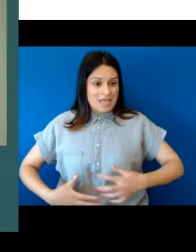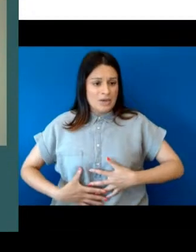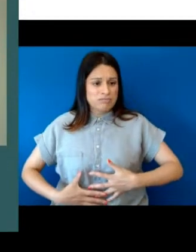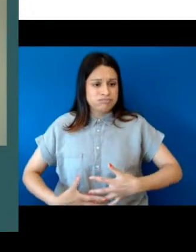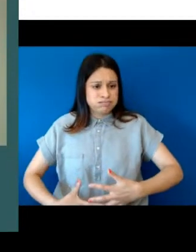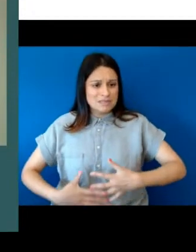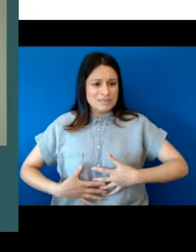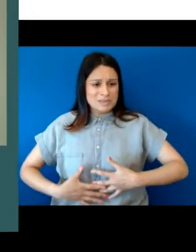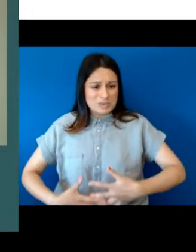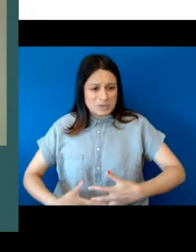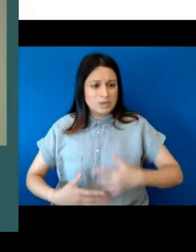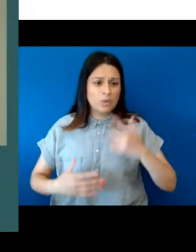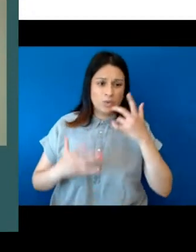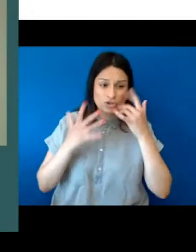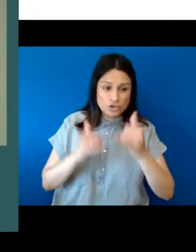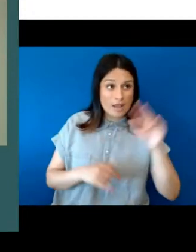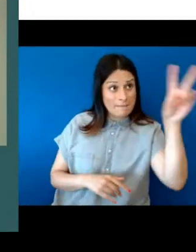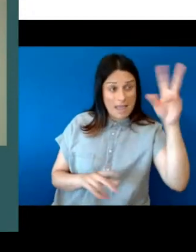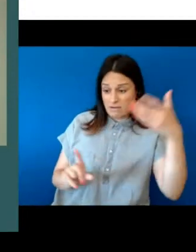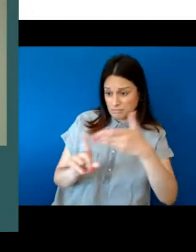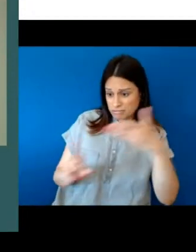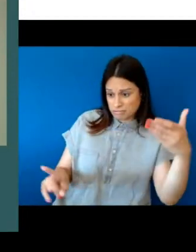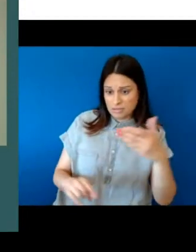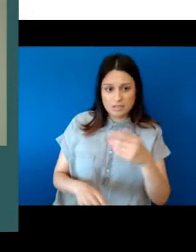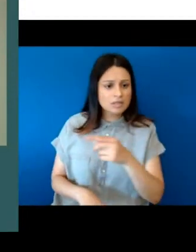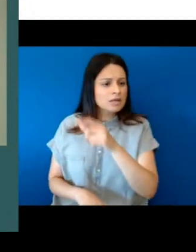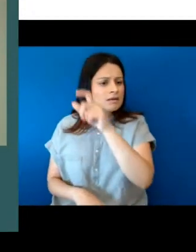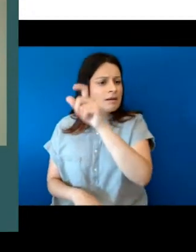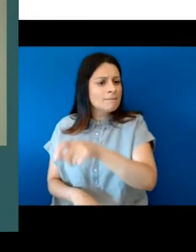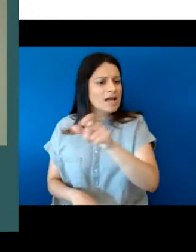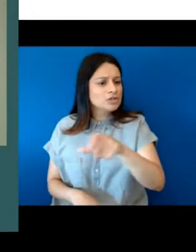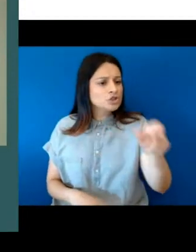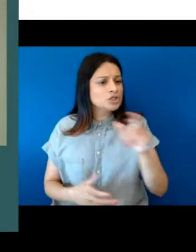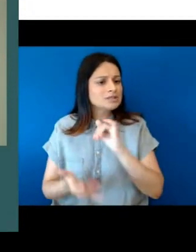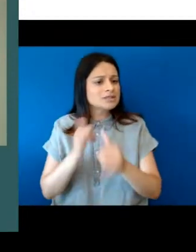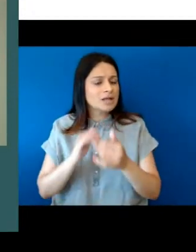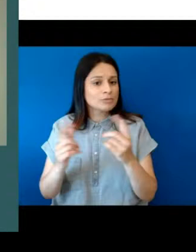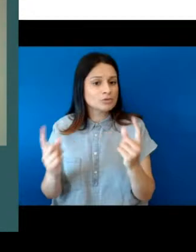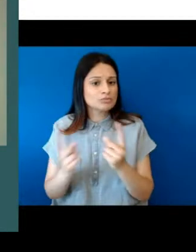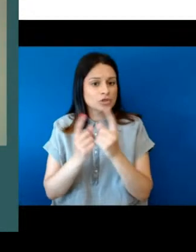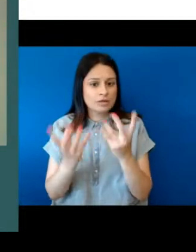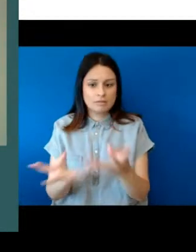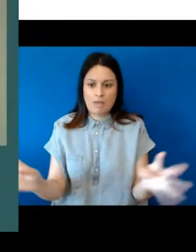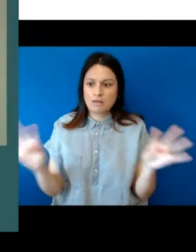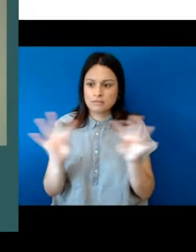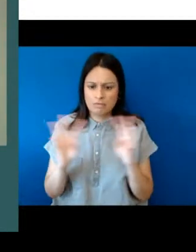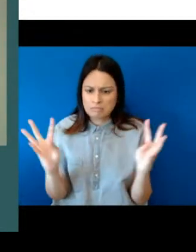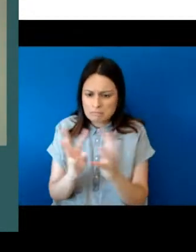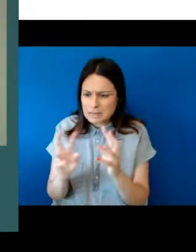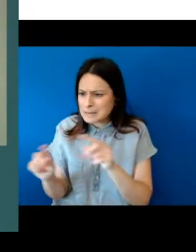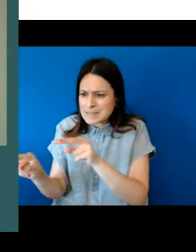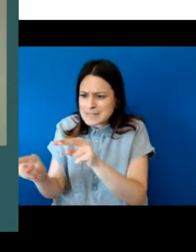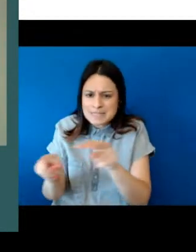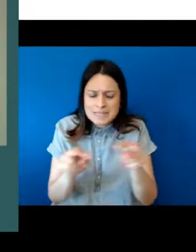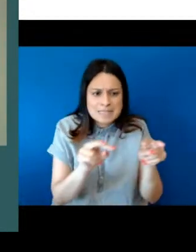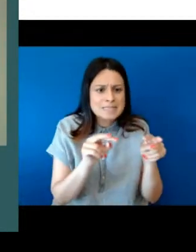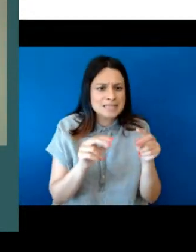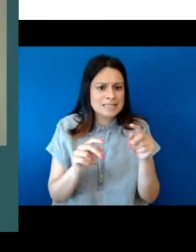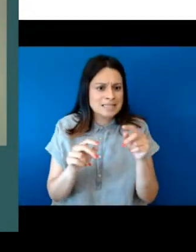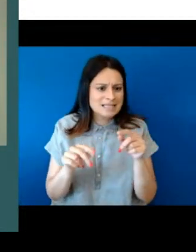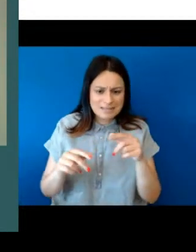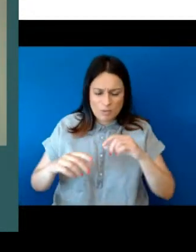But whenever you see patients often in clinic rooms, they're all bundled up. So it's very difficult to see what they look like underneath.